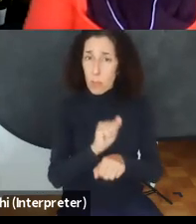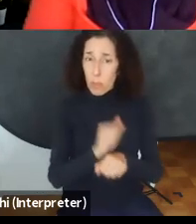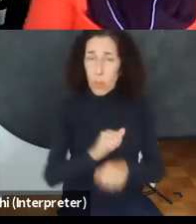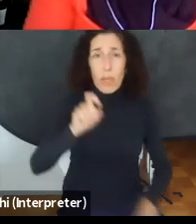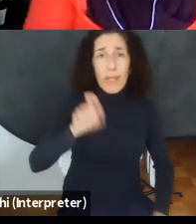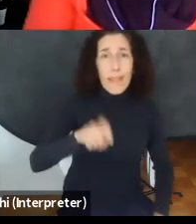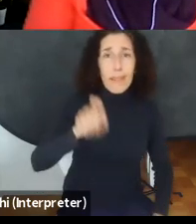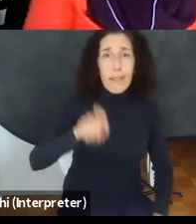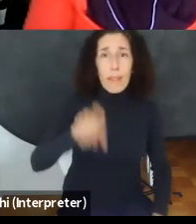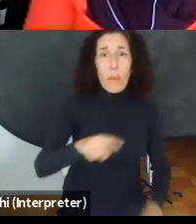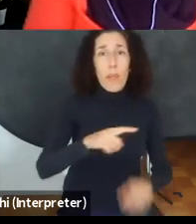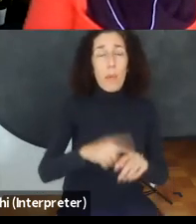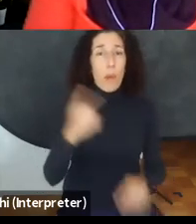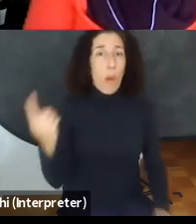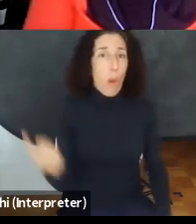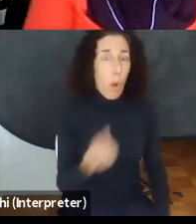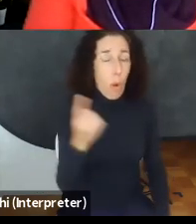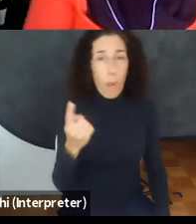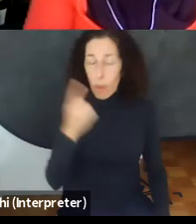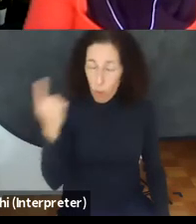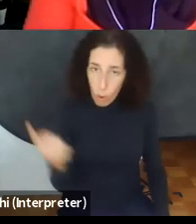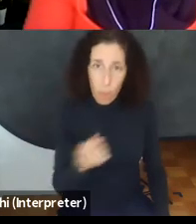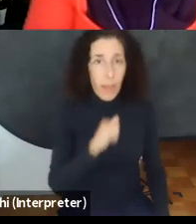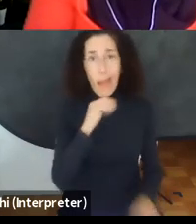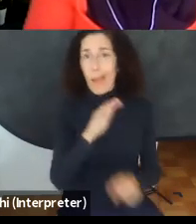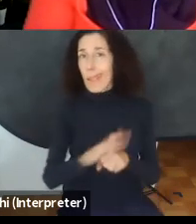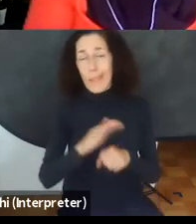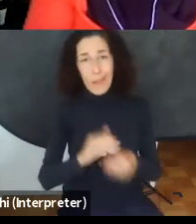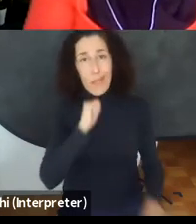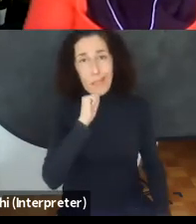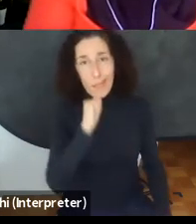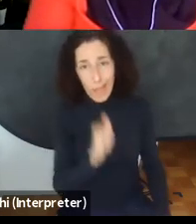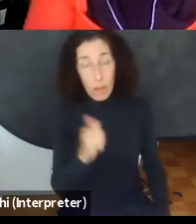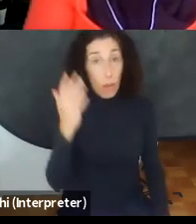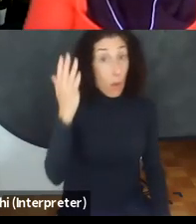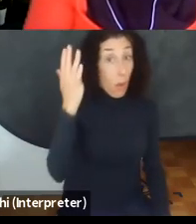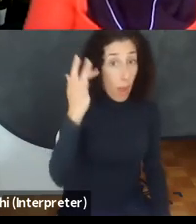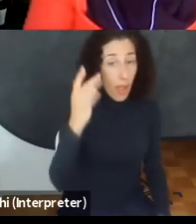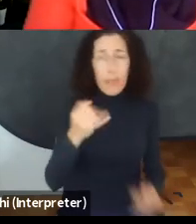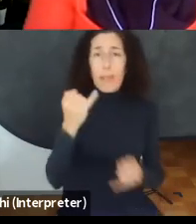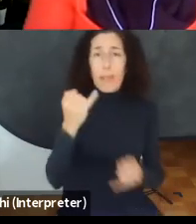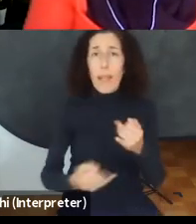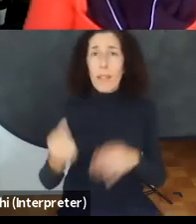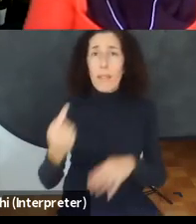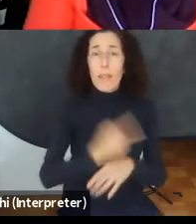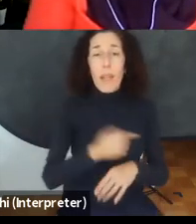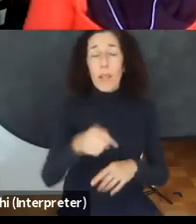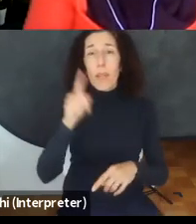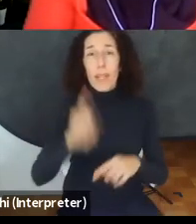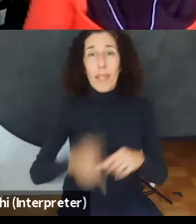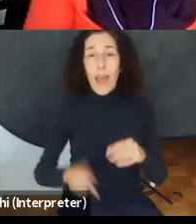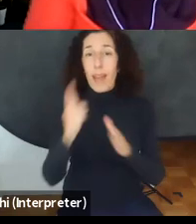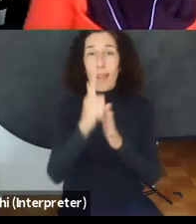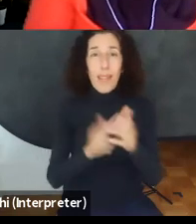will always be woefully insufficient. Because at the end of the day, you cannot legislate morality.